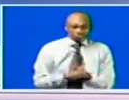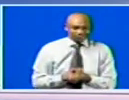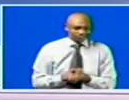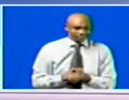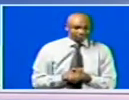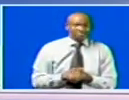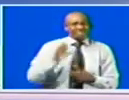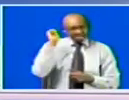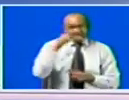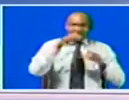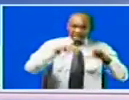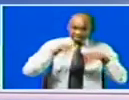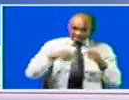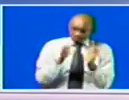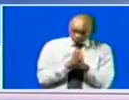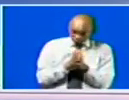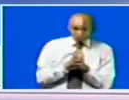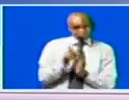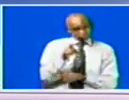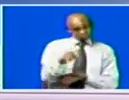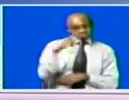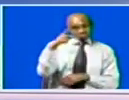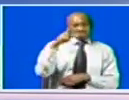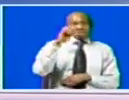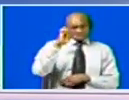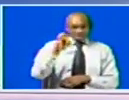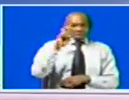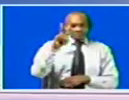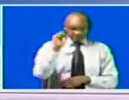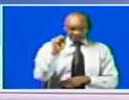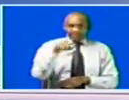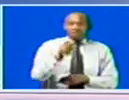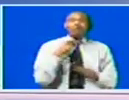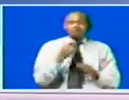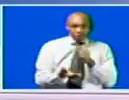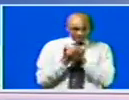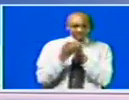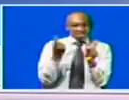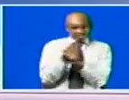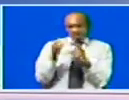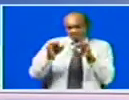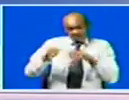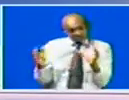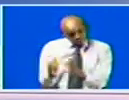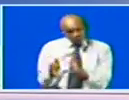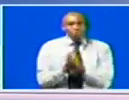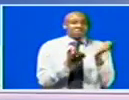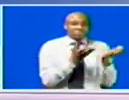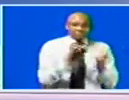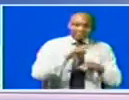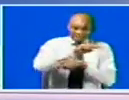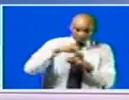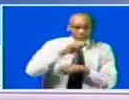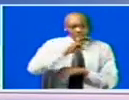The Kenya Agricultural Value Chain Enterprises, KAVES, whose main focus was to help smallholder farmers, businesses and national and